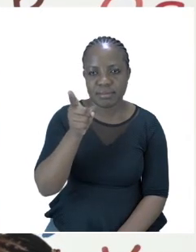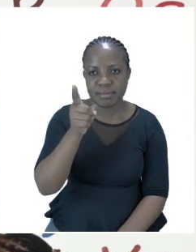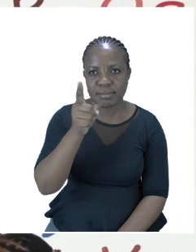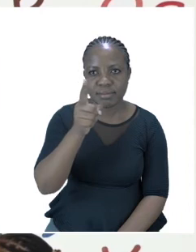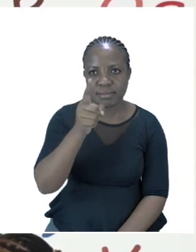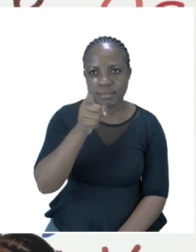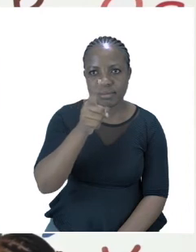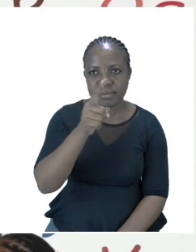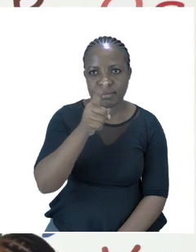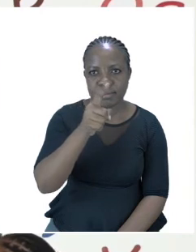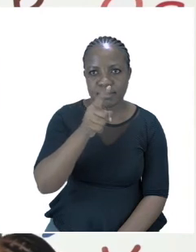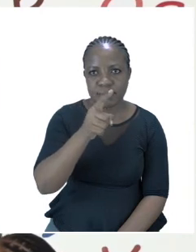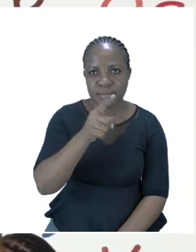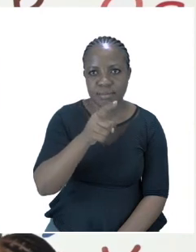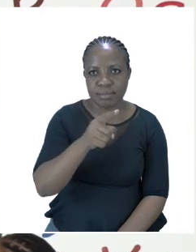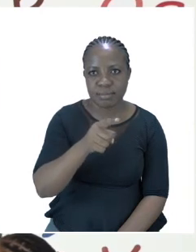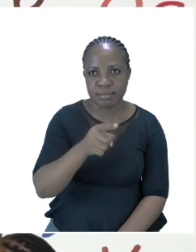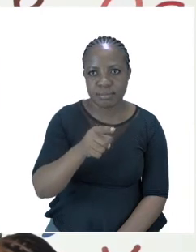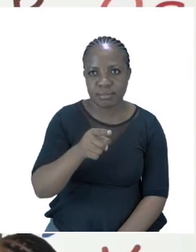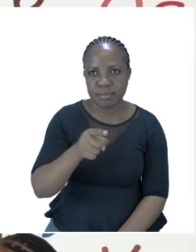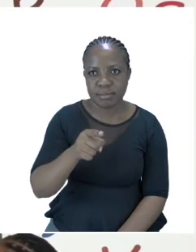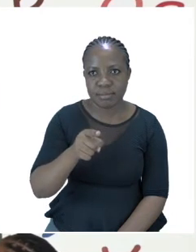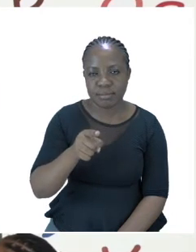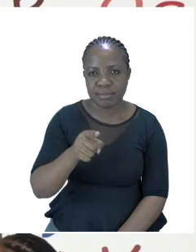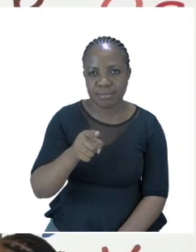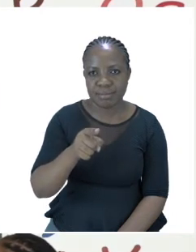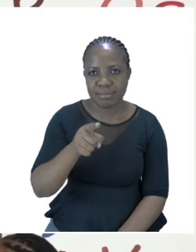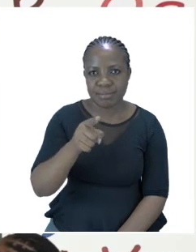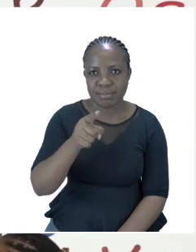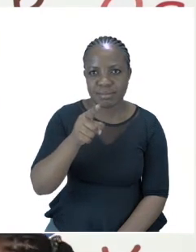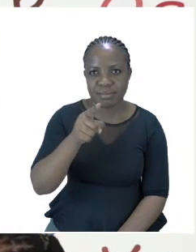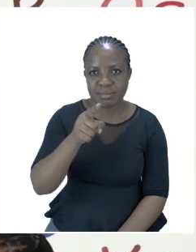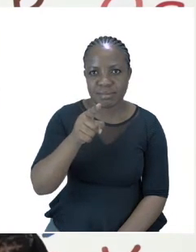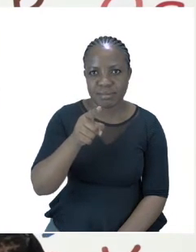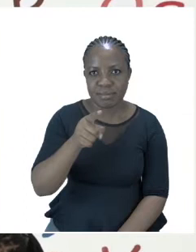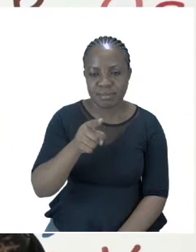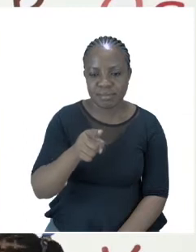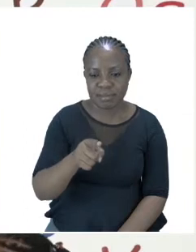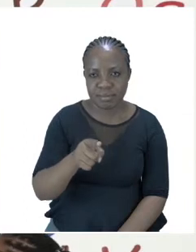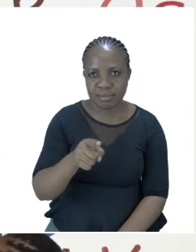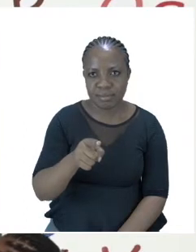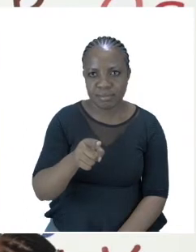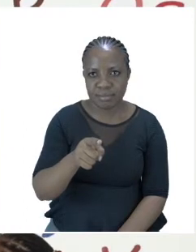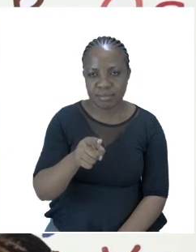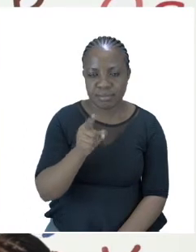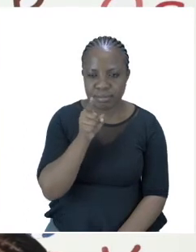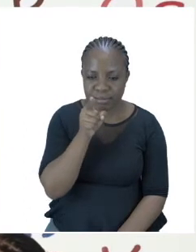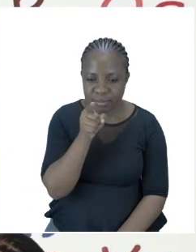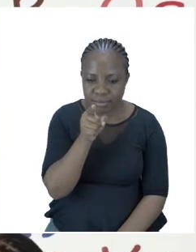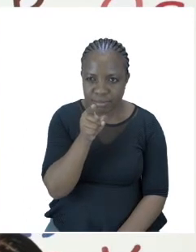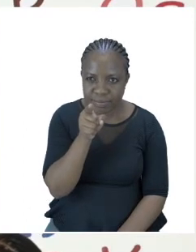round, up to its legs, down. And this G